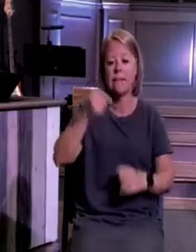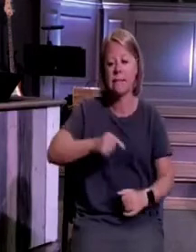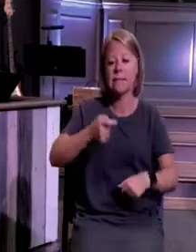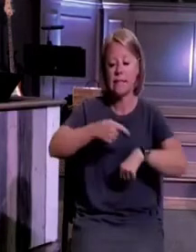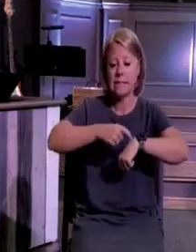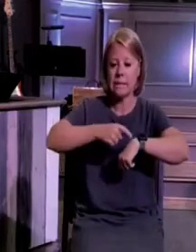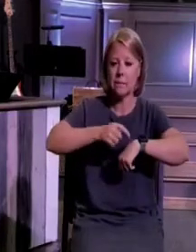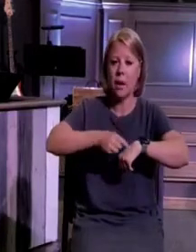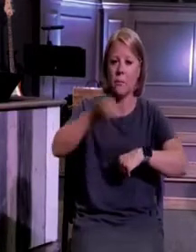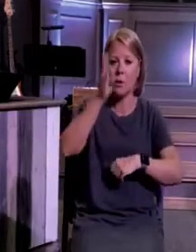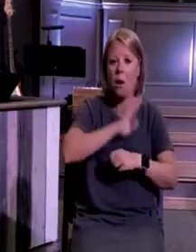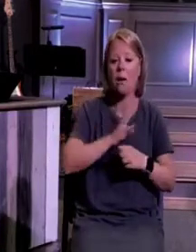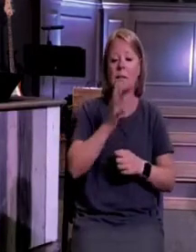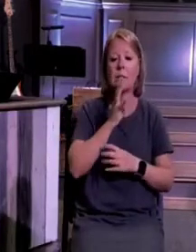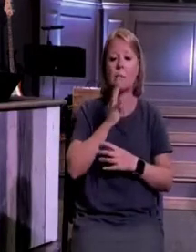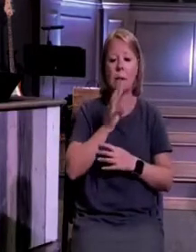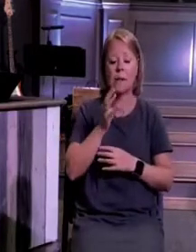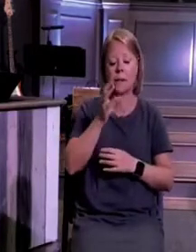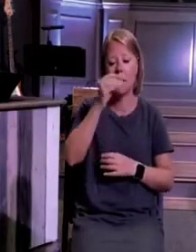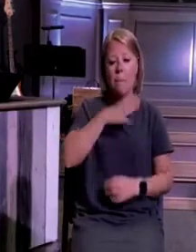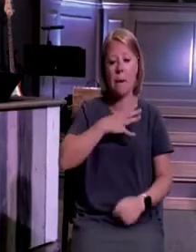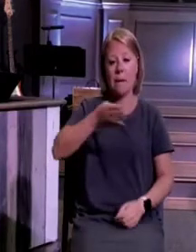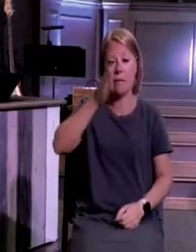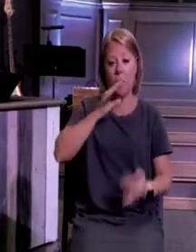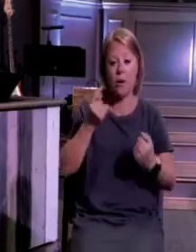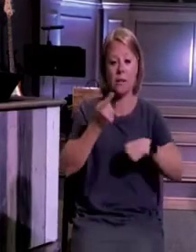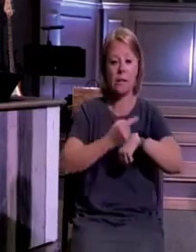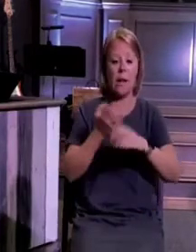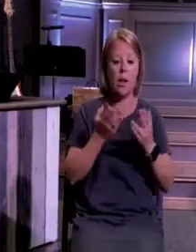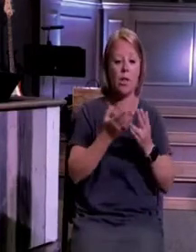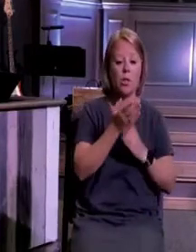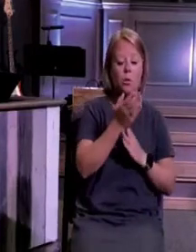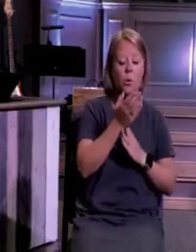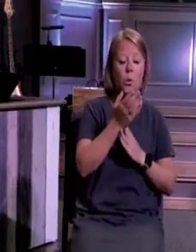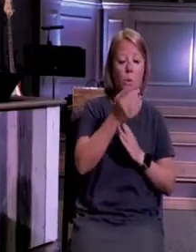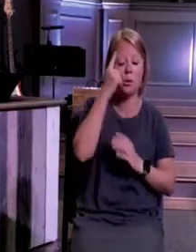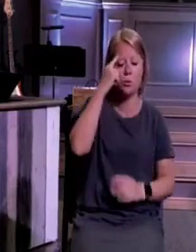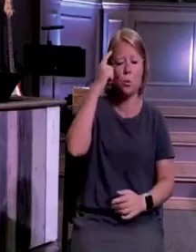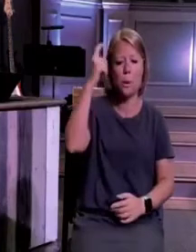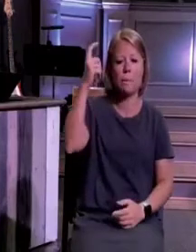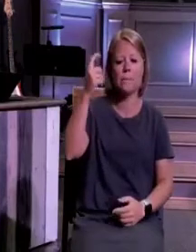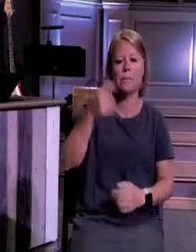is speaking to men of God today through dreams.